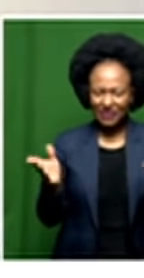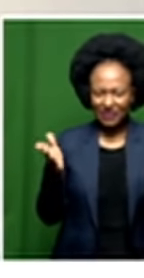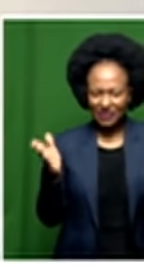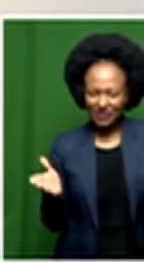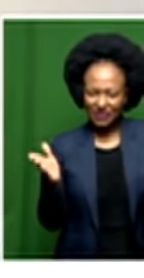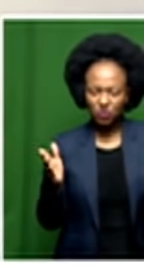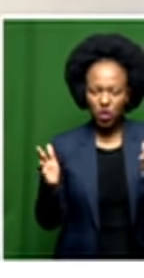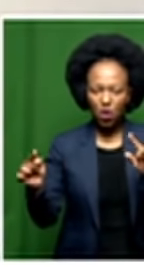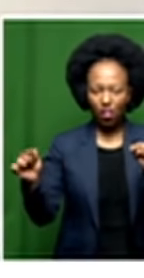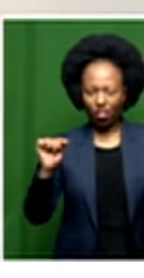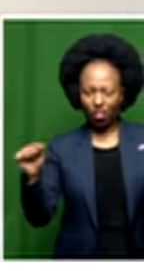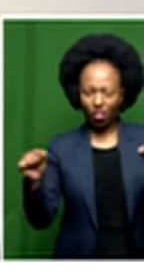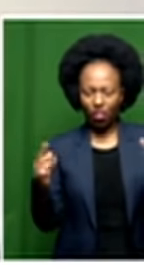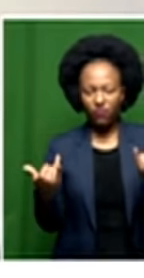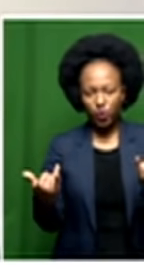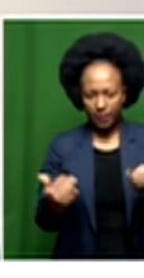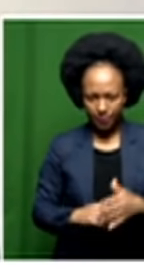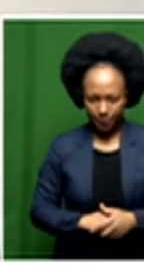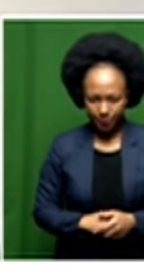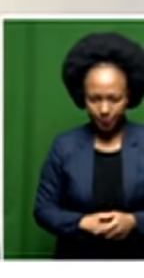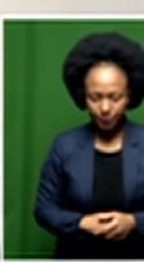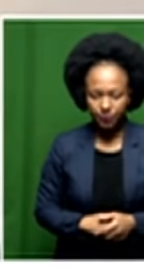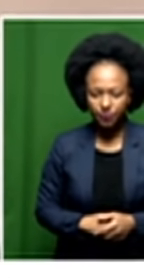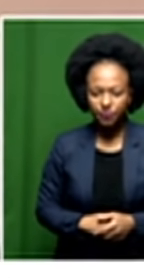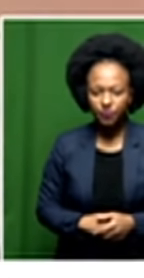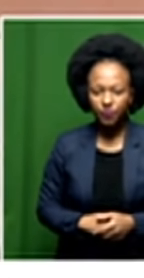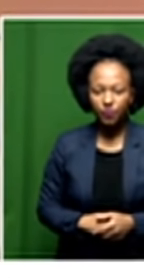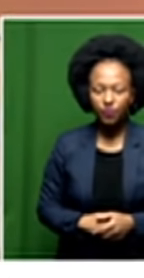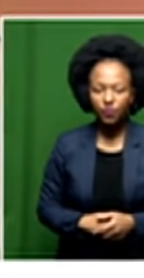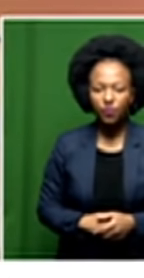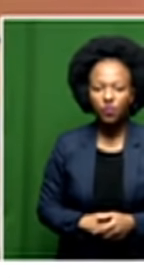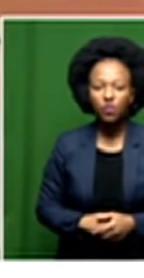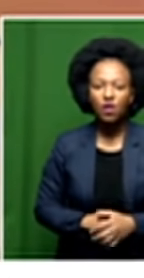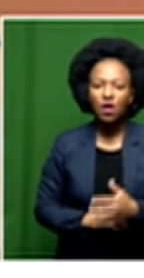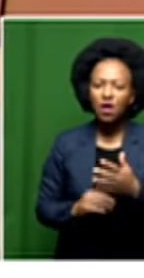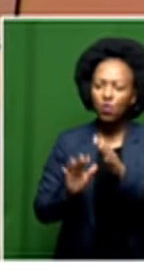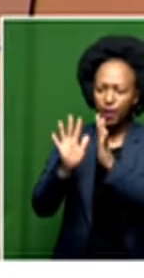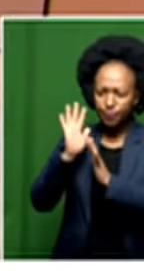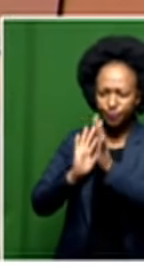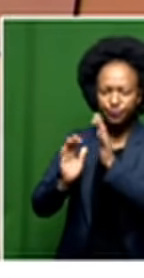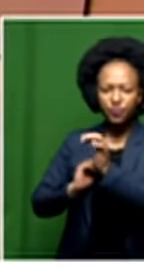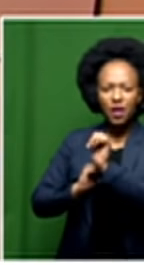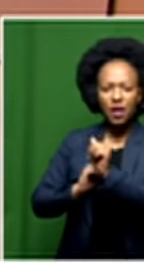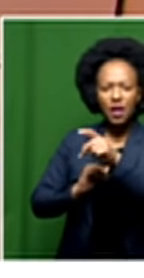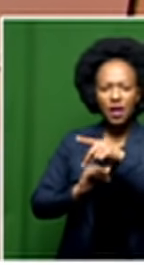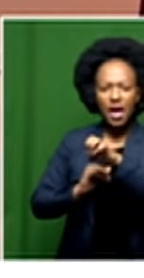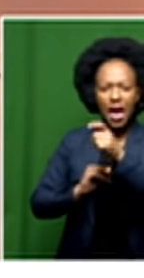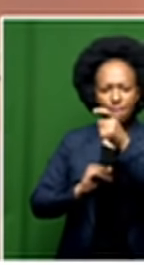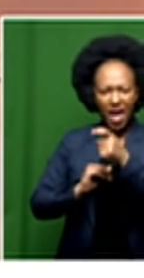that will be debated today. So let's speak to the Apex Court and its